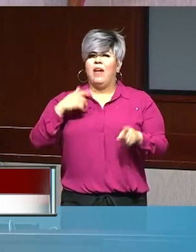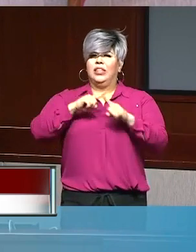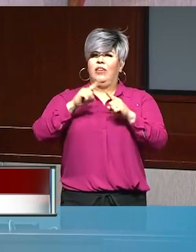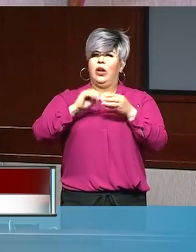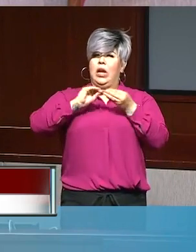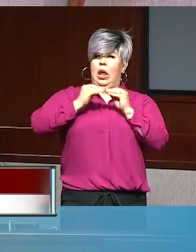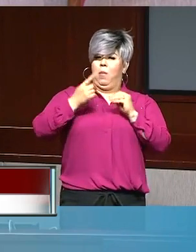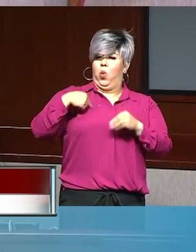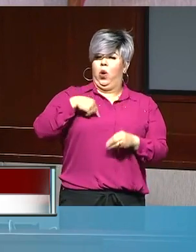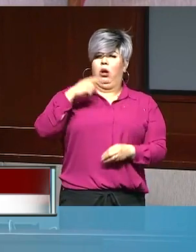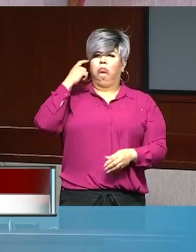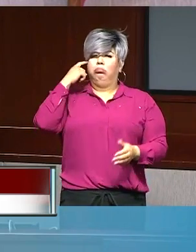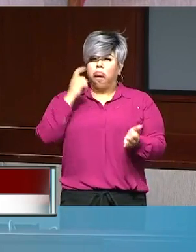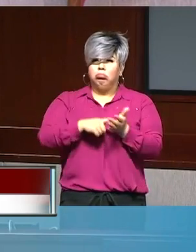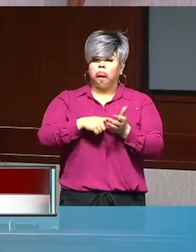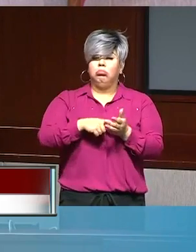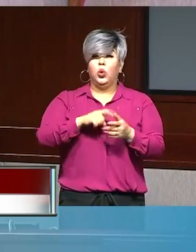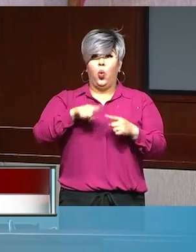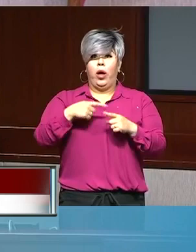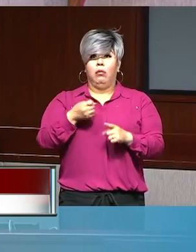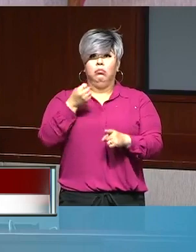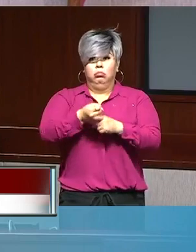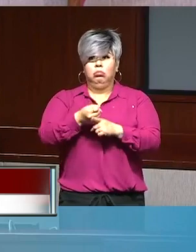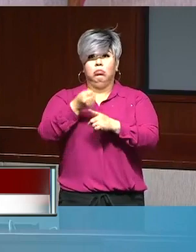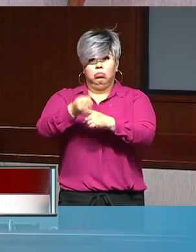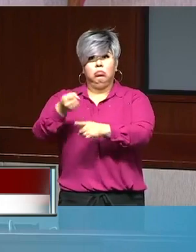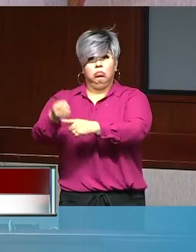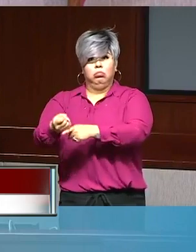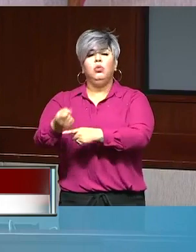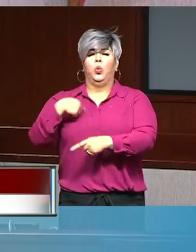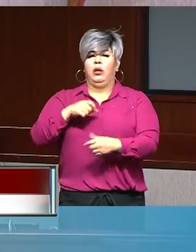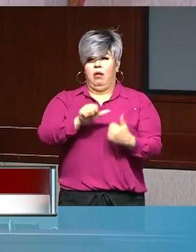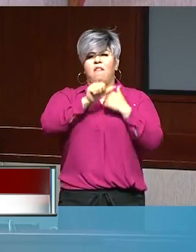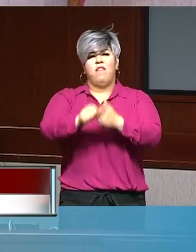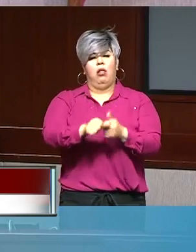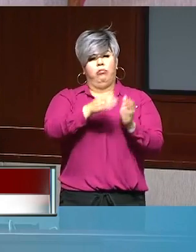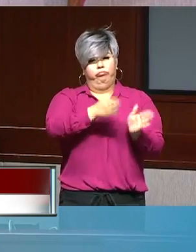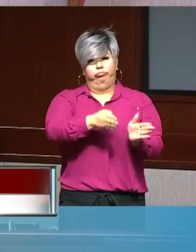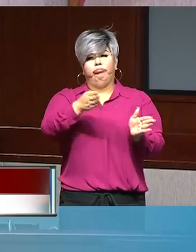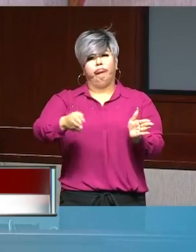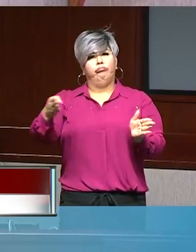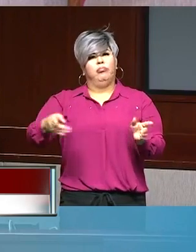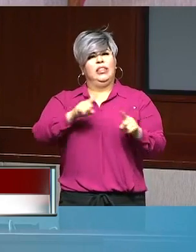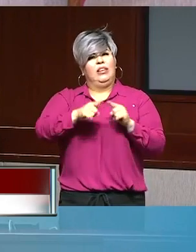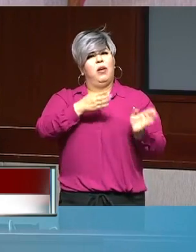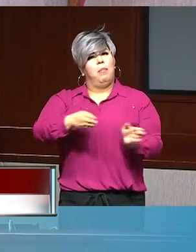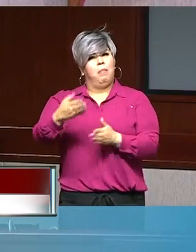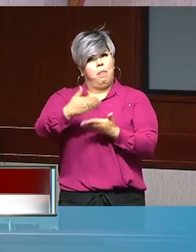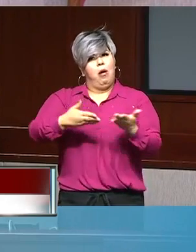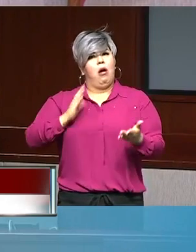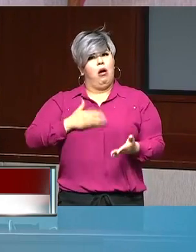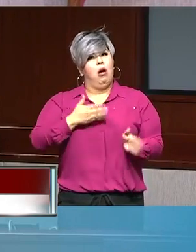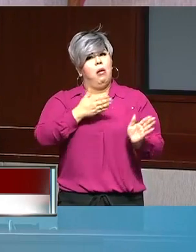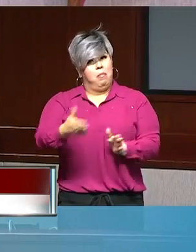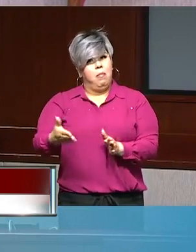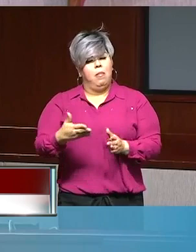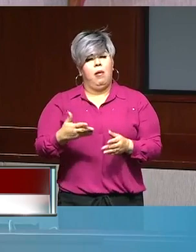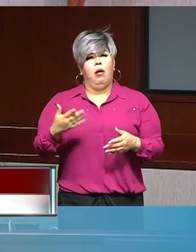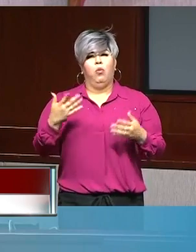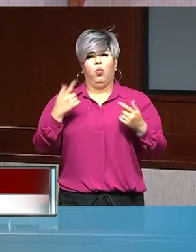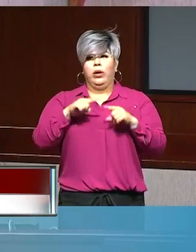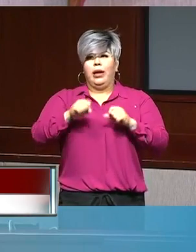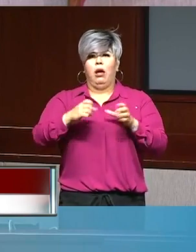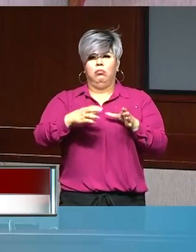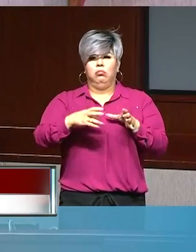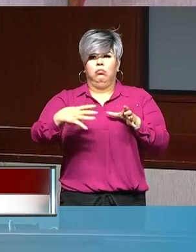way that when we hit them, we open up and are prepared to handle the next level of care or